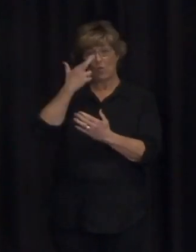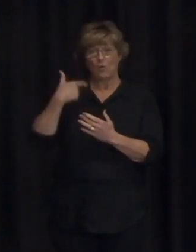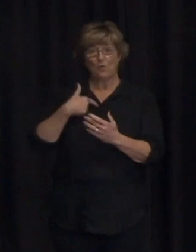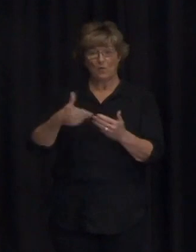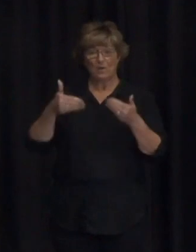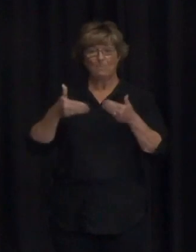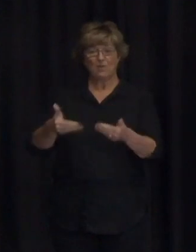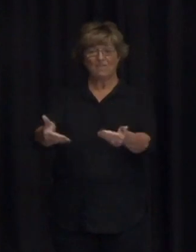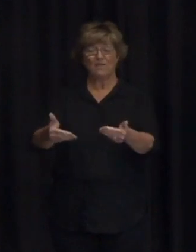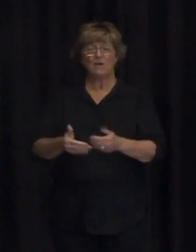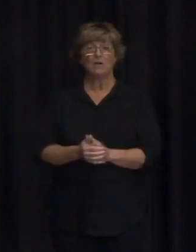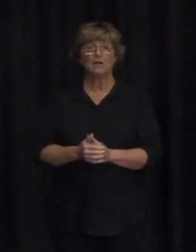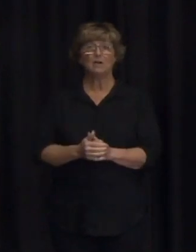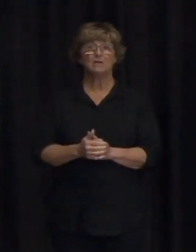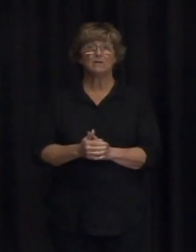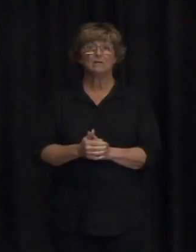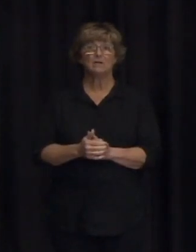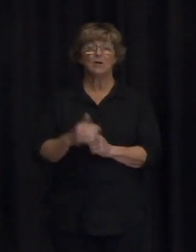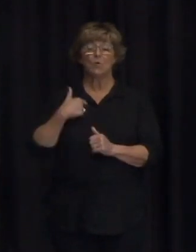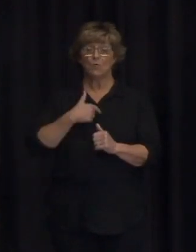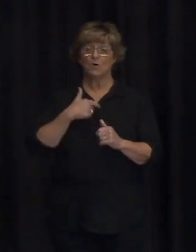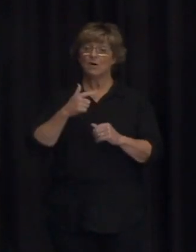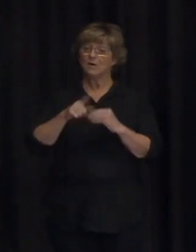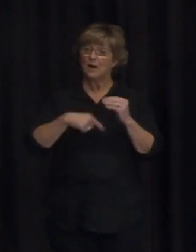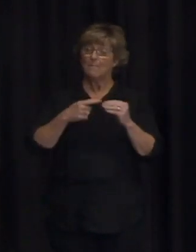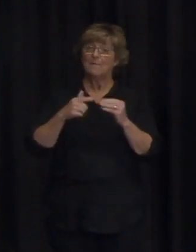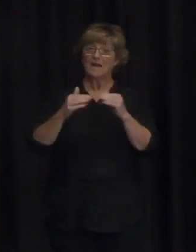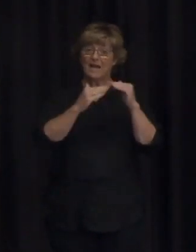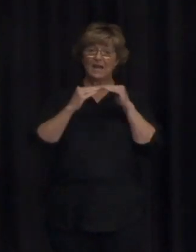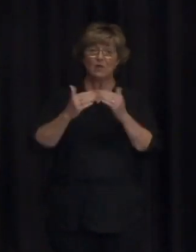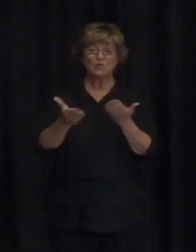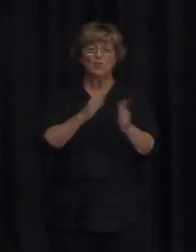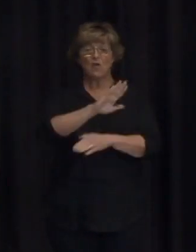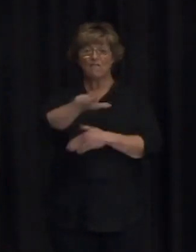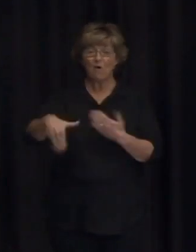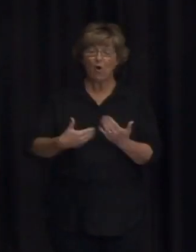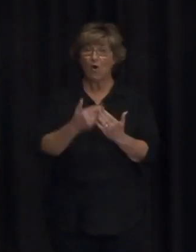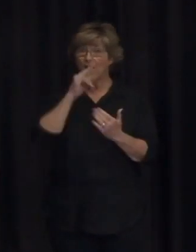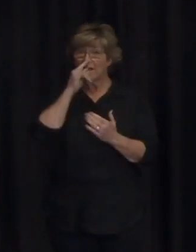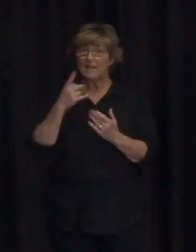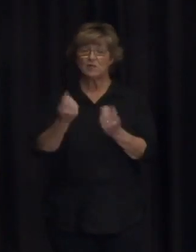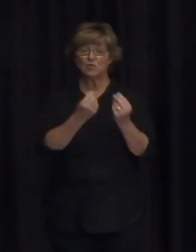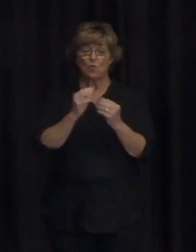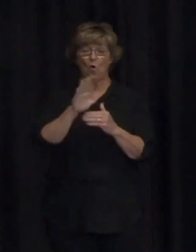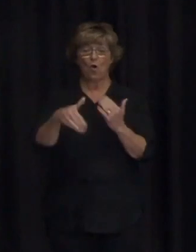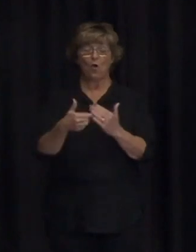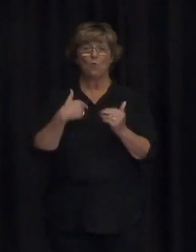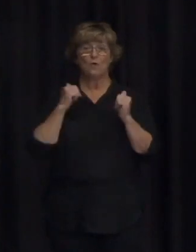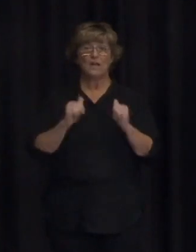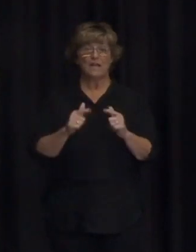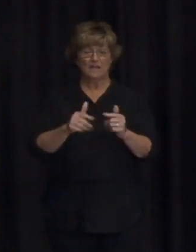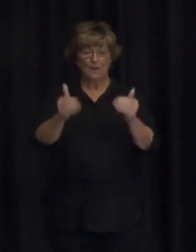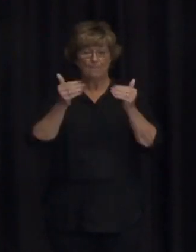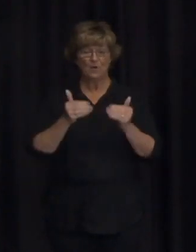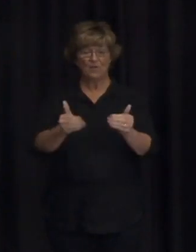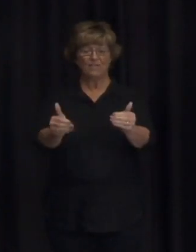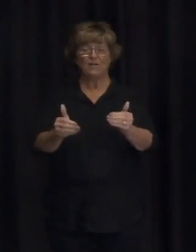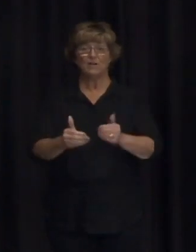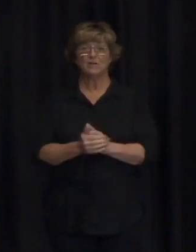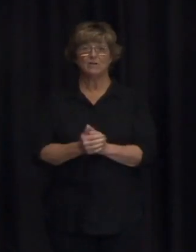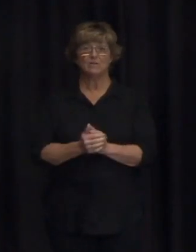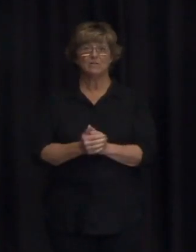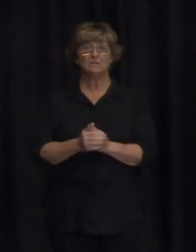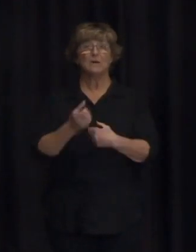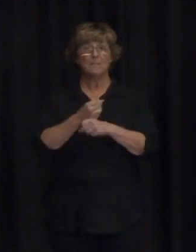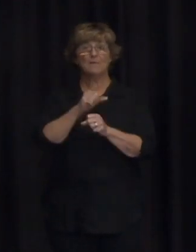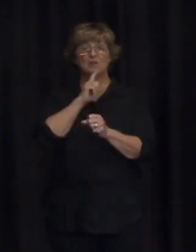forward. We're here about equity. We're about serving all kids, and we're going to do everything we can moving forward to make